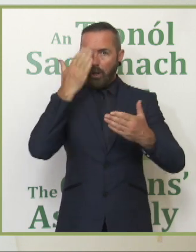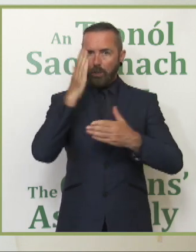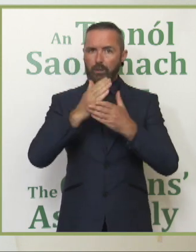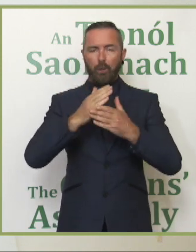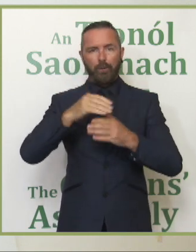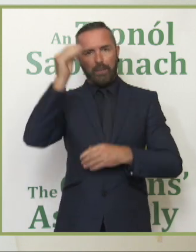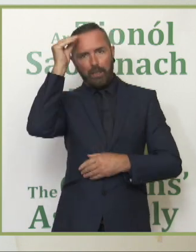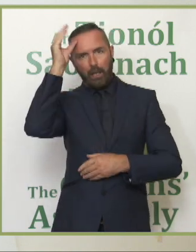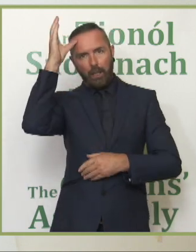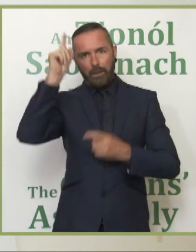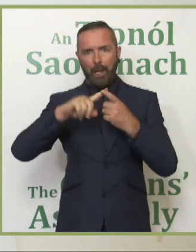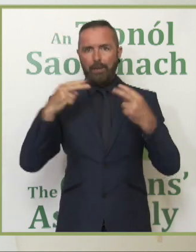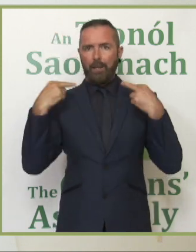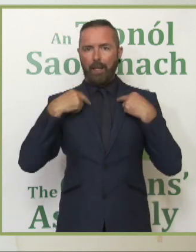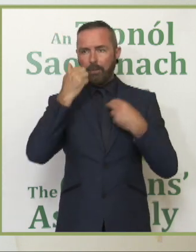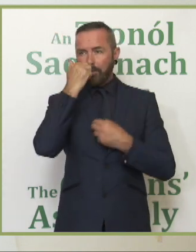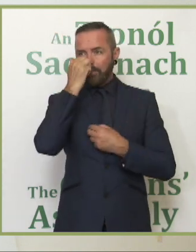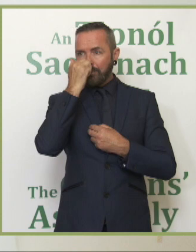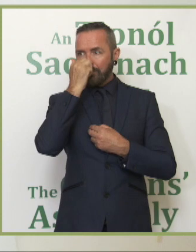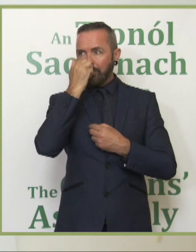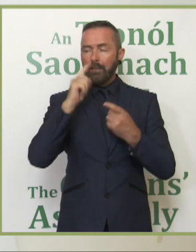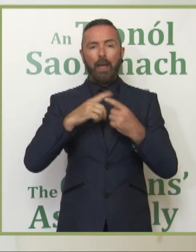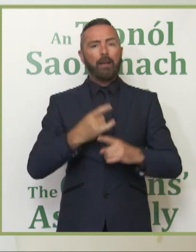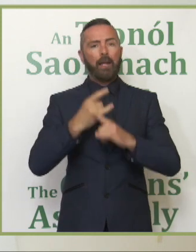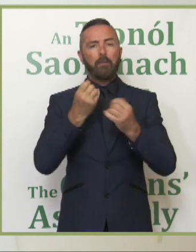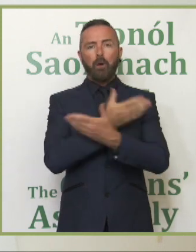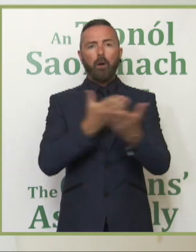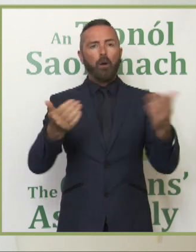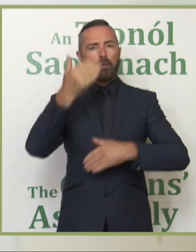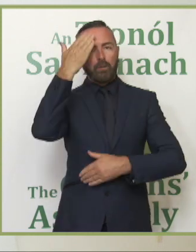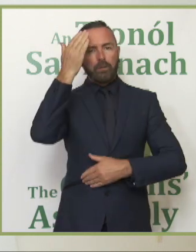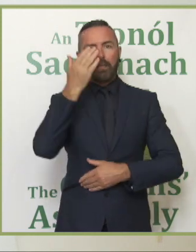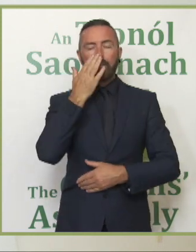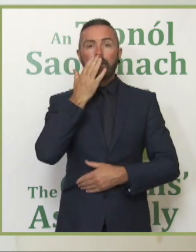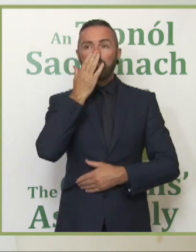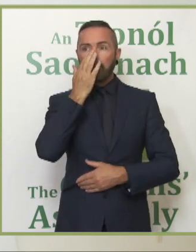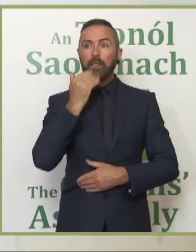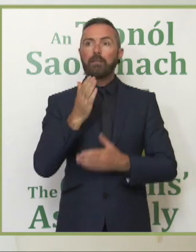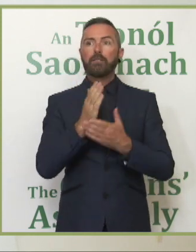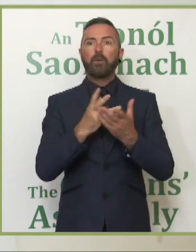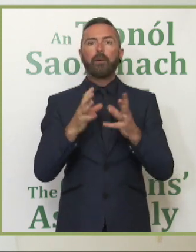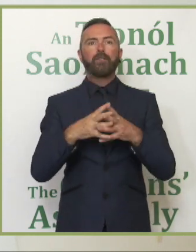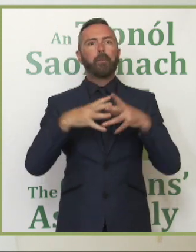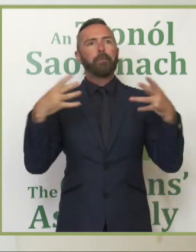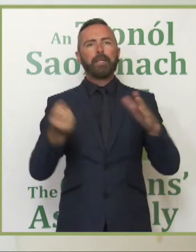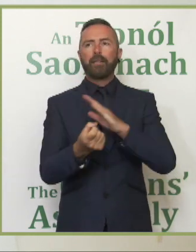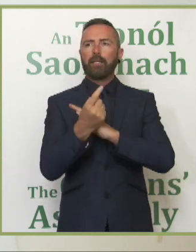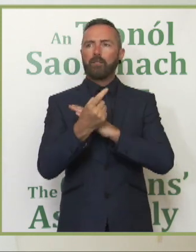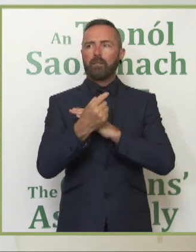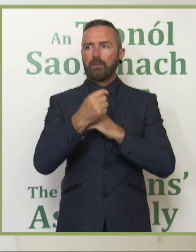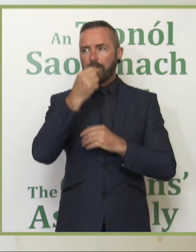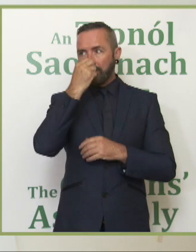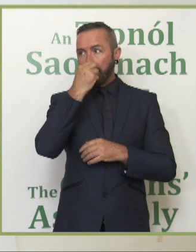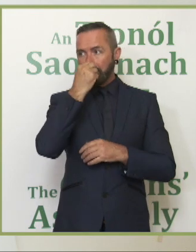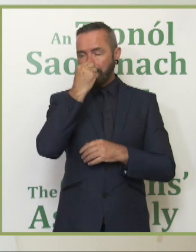of the language that's utilised, and help us all to understand some of the very big issues that we will need